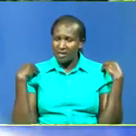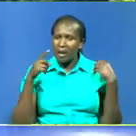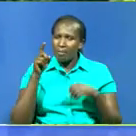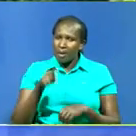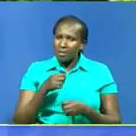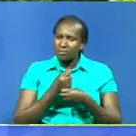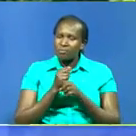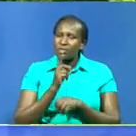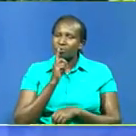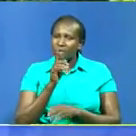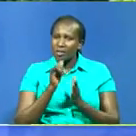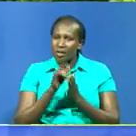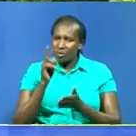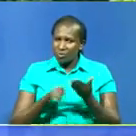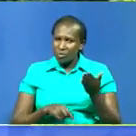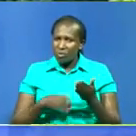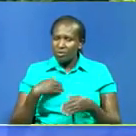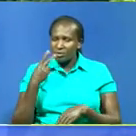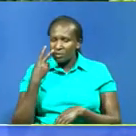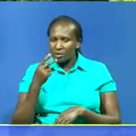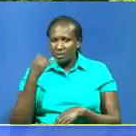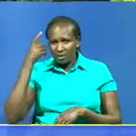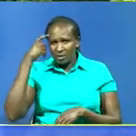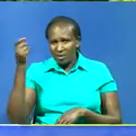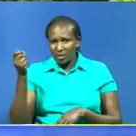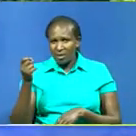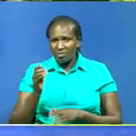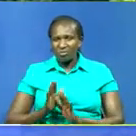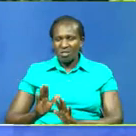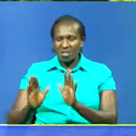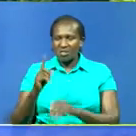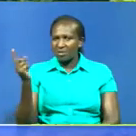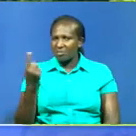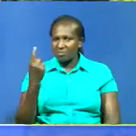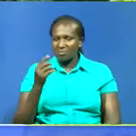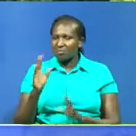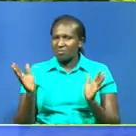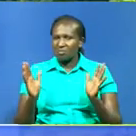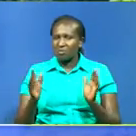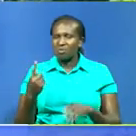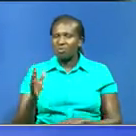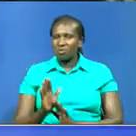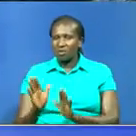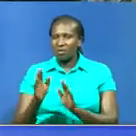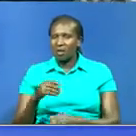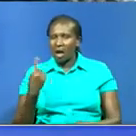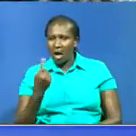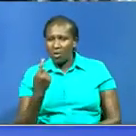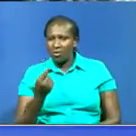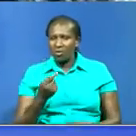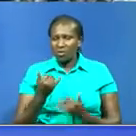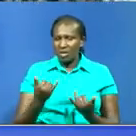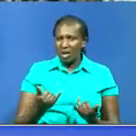sure that I live to see this dream. Hakuna kujiachilia, you don't care attitude. Ati sasa niliachwa peke yangu, so